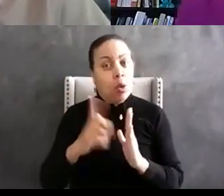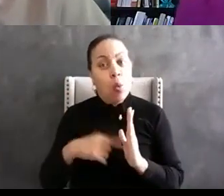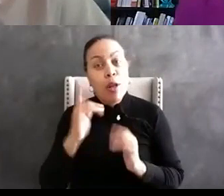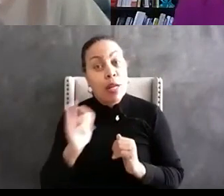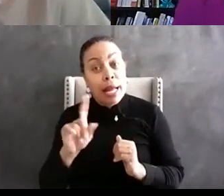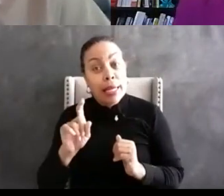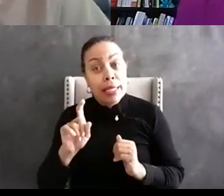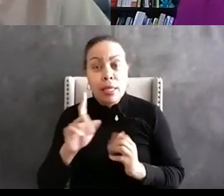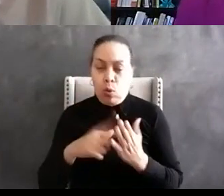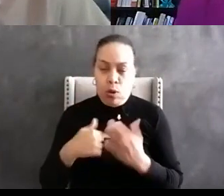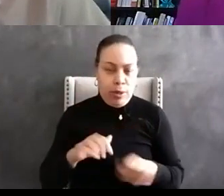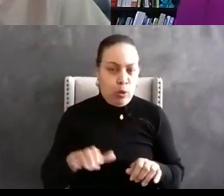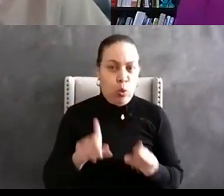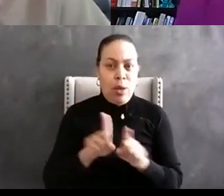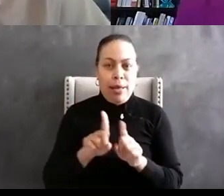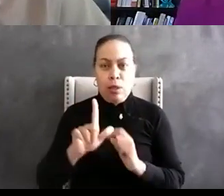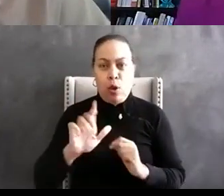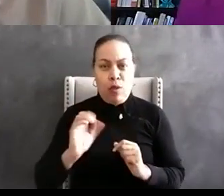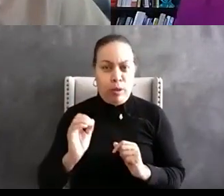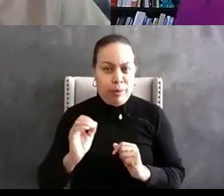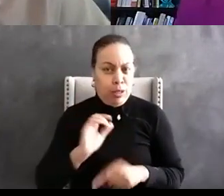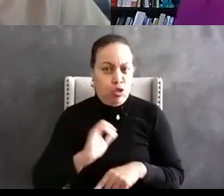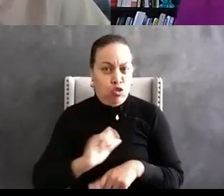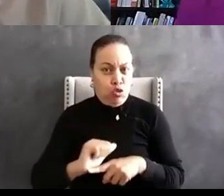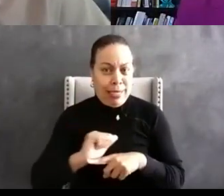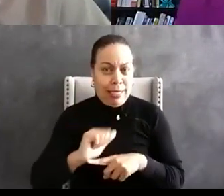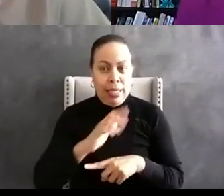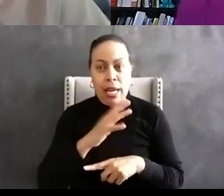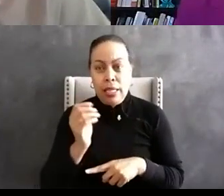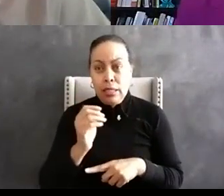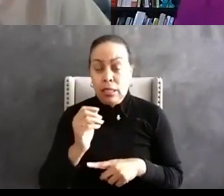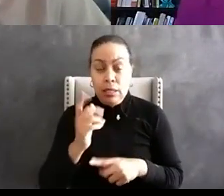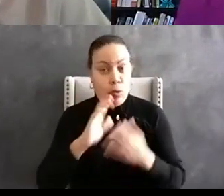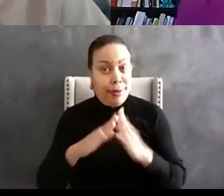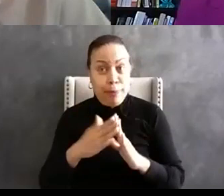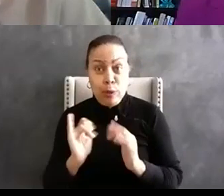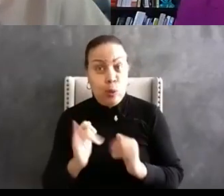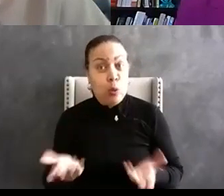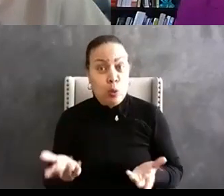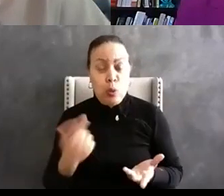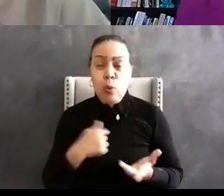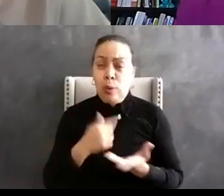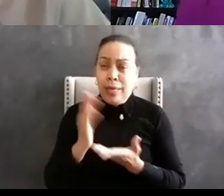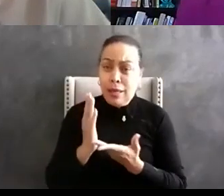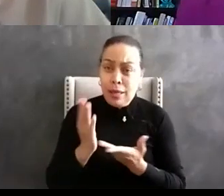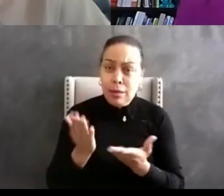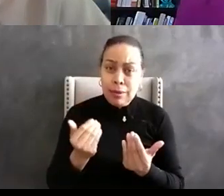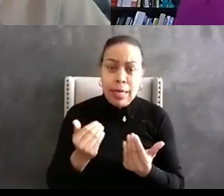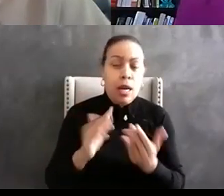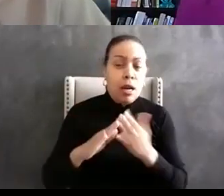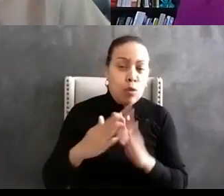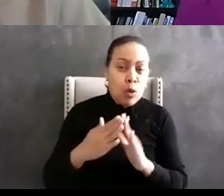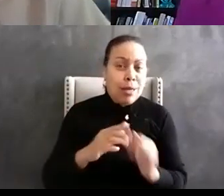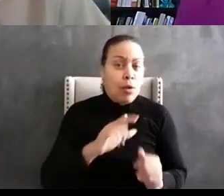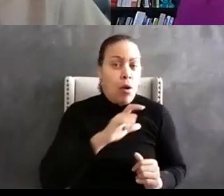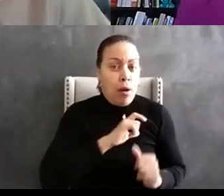what we do with law enforcement training um and with community we bring community and law enforcement together we talk